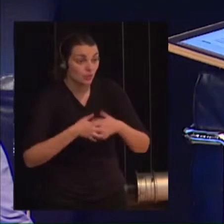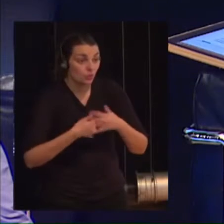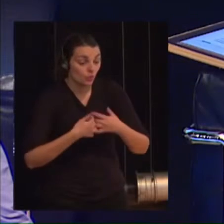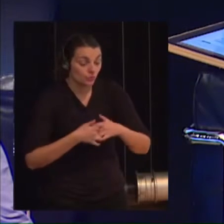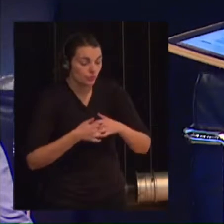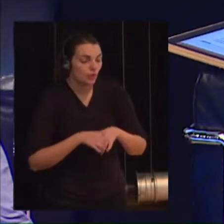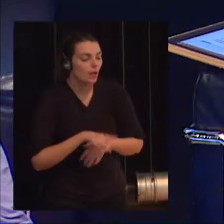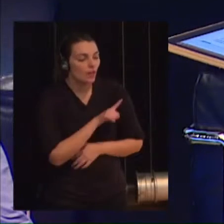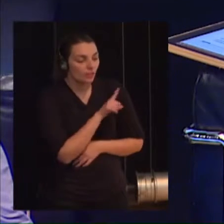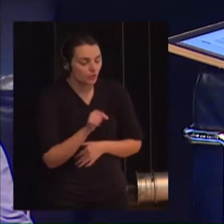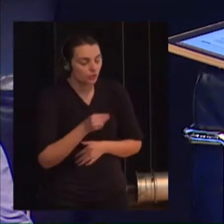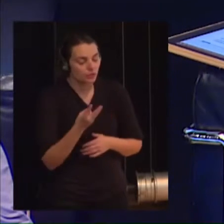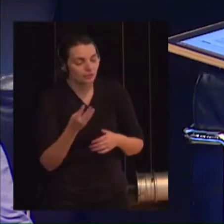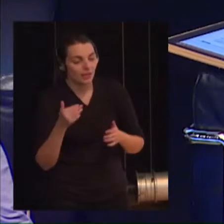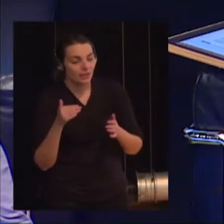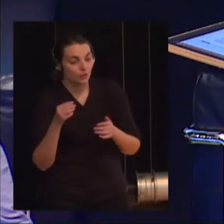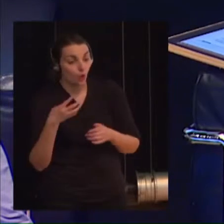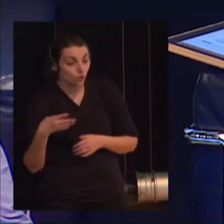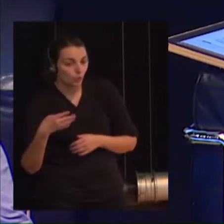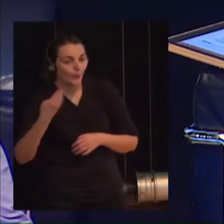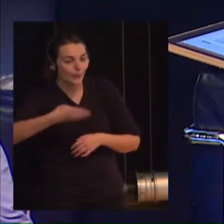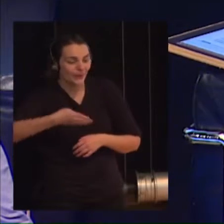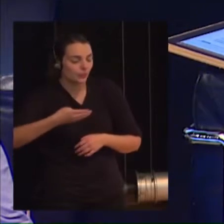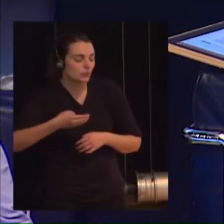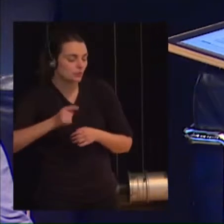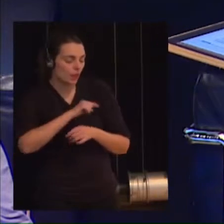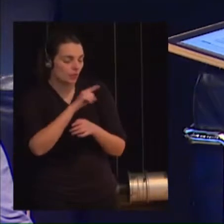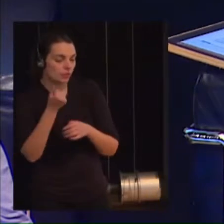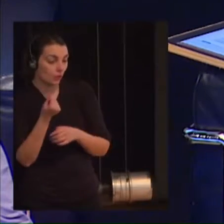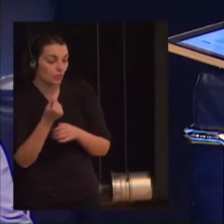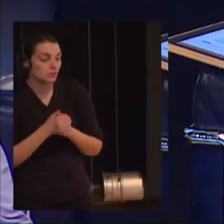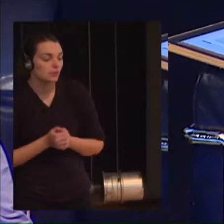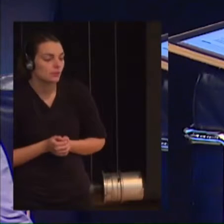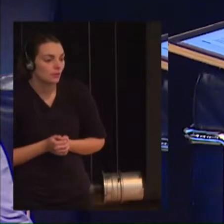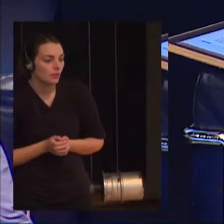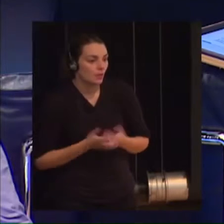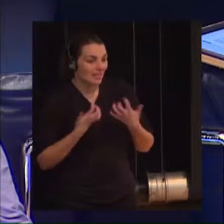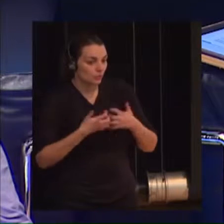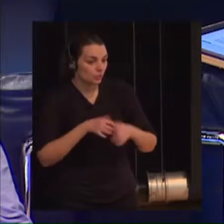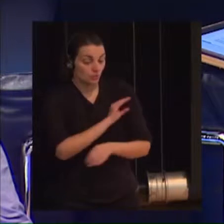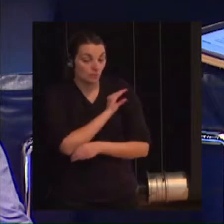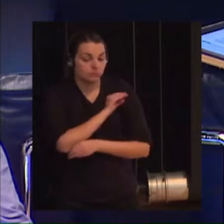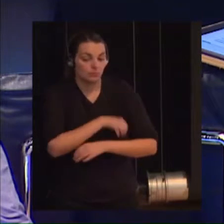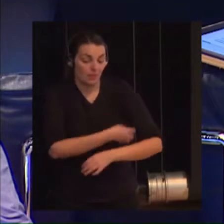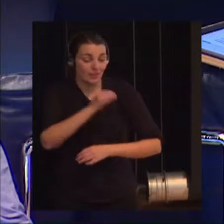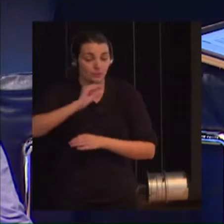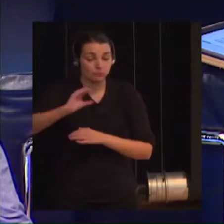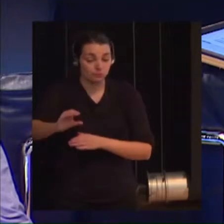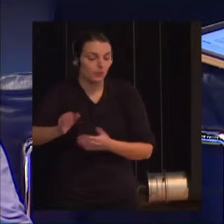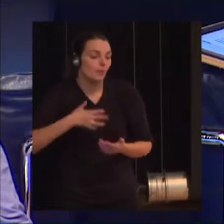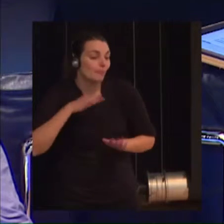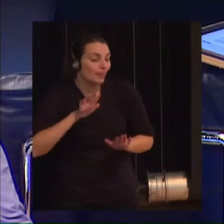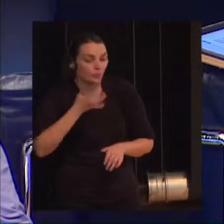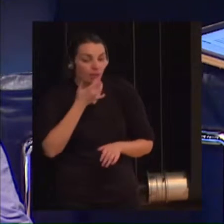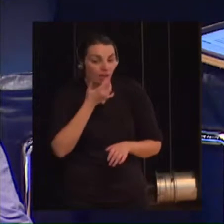poverty, build equality across societies, that has codified the investments